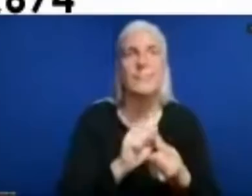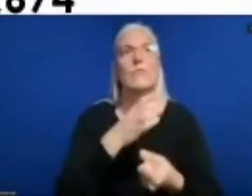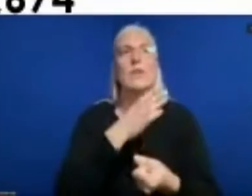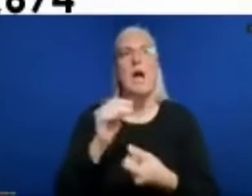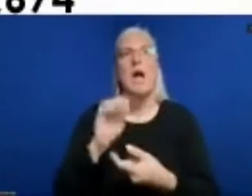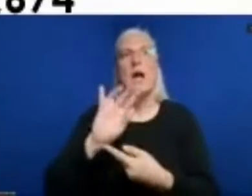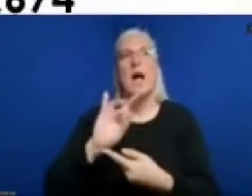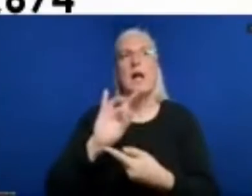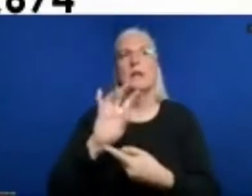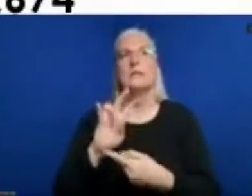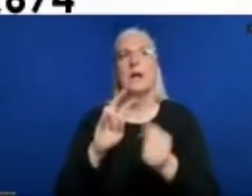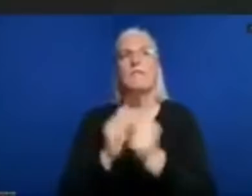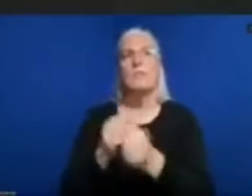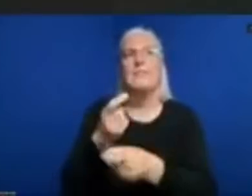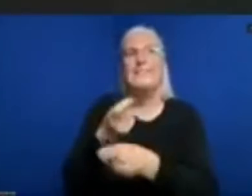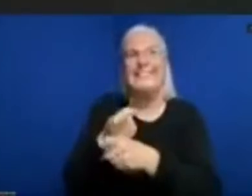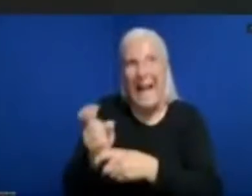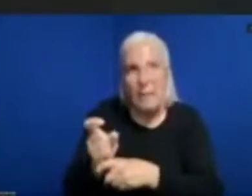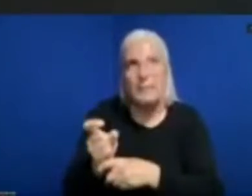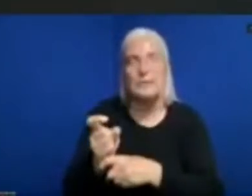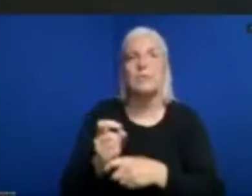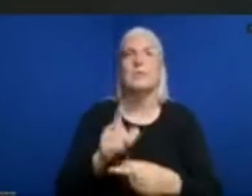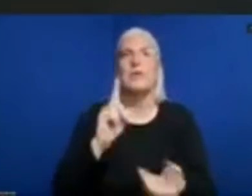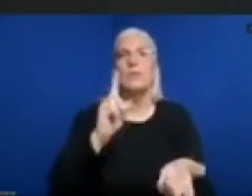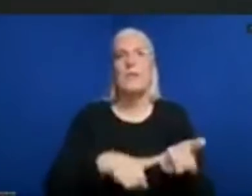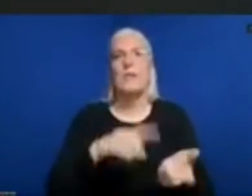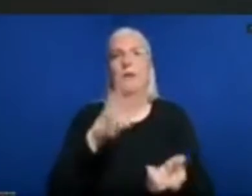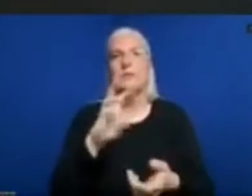damage and have been saved.